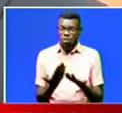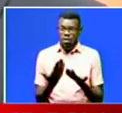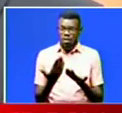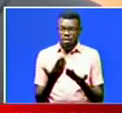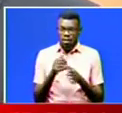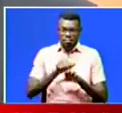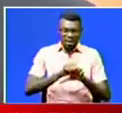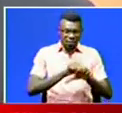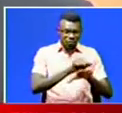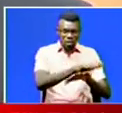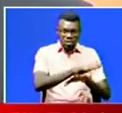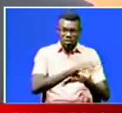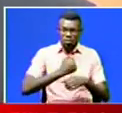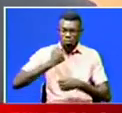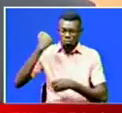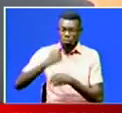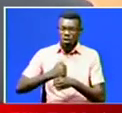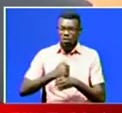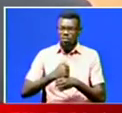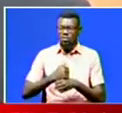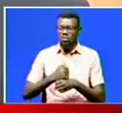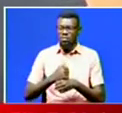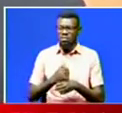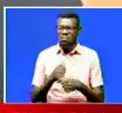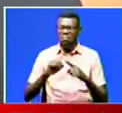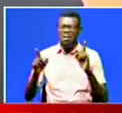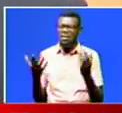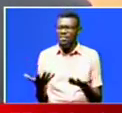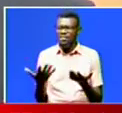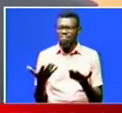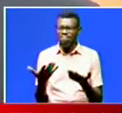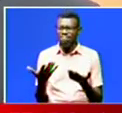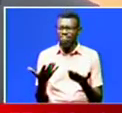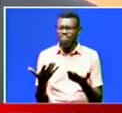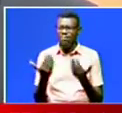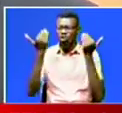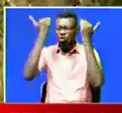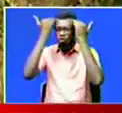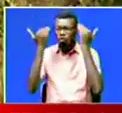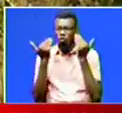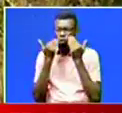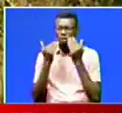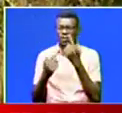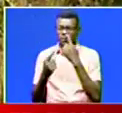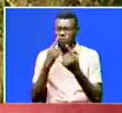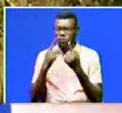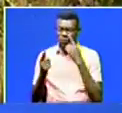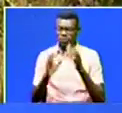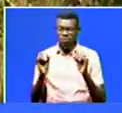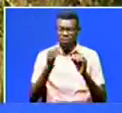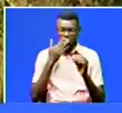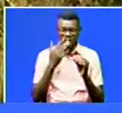to influence the course of things without saying too much about what is in court, being a lawyer. We need to look this thing